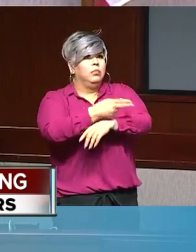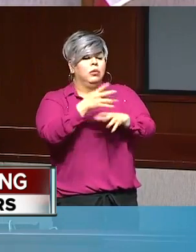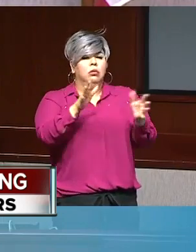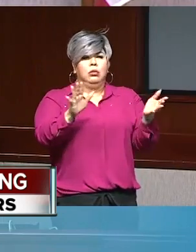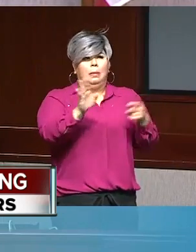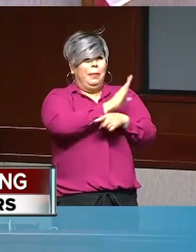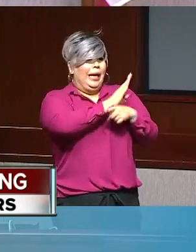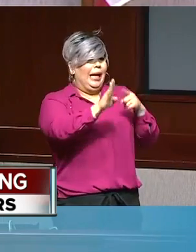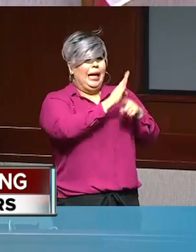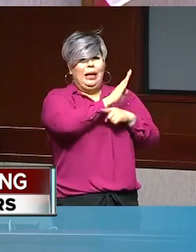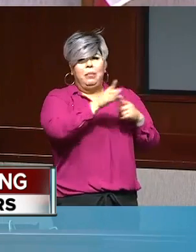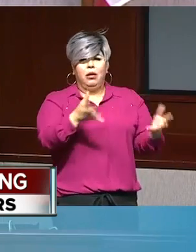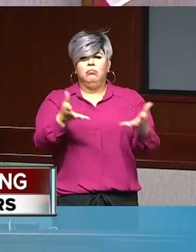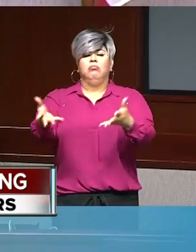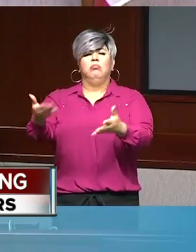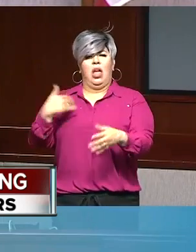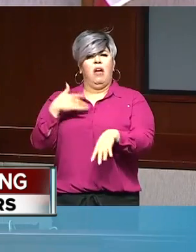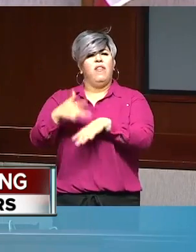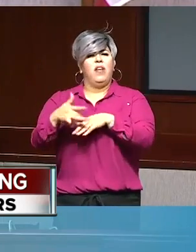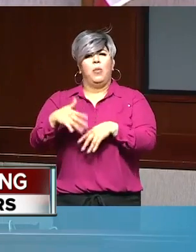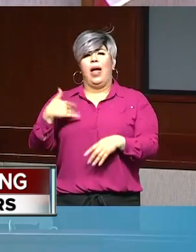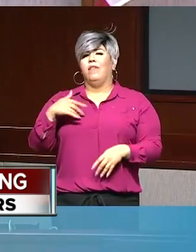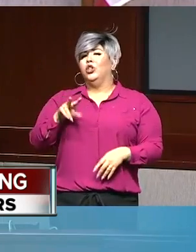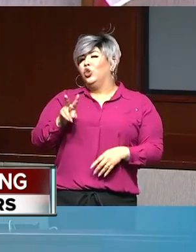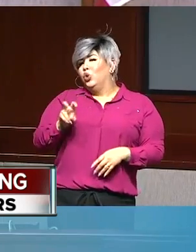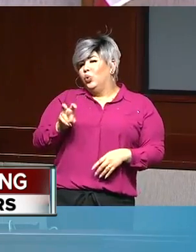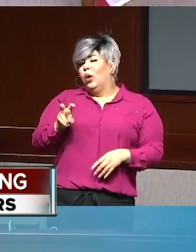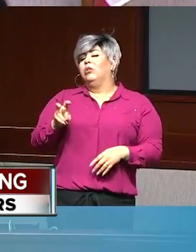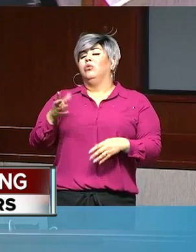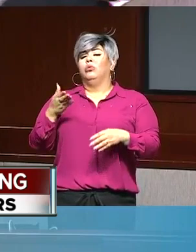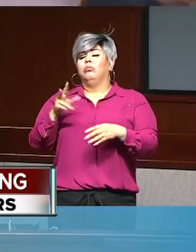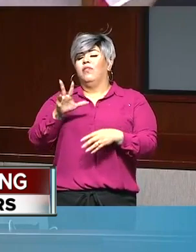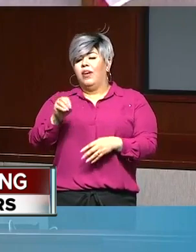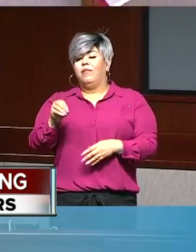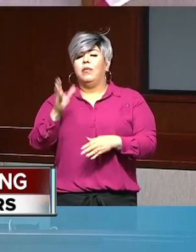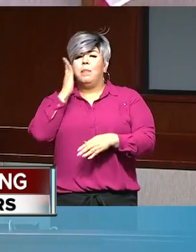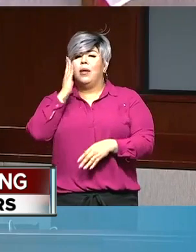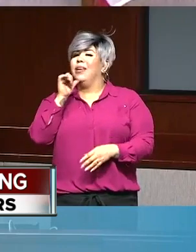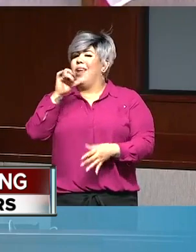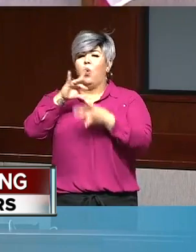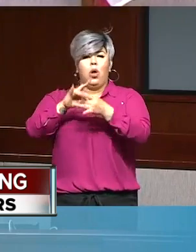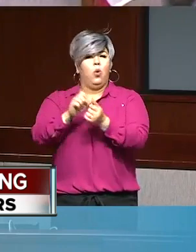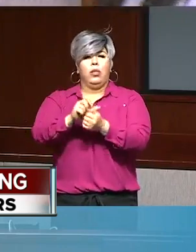250 beds, non-ICU. Okay, great. Thank you.